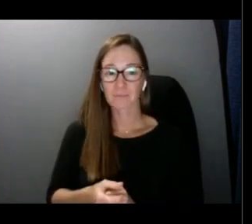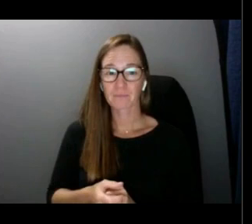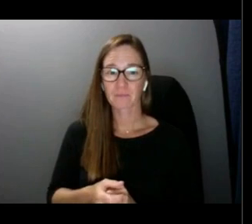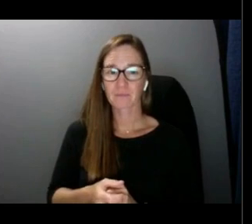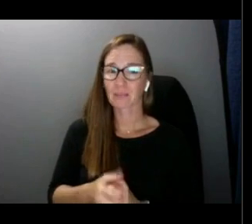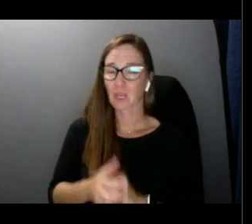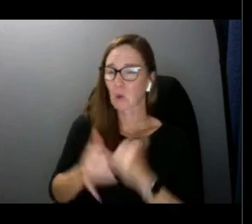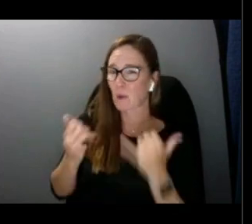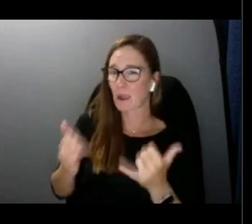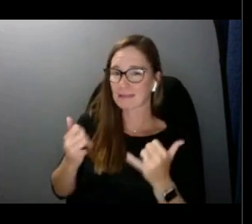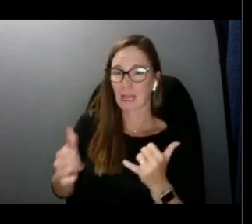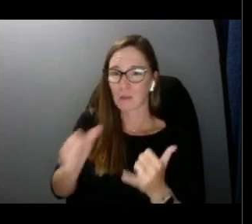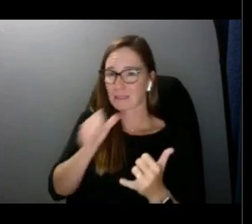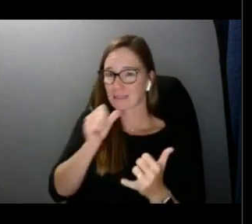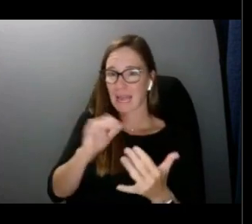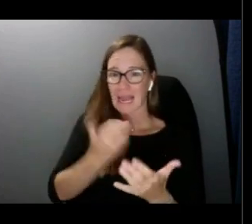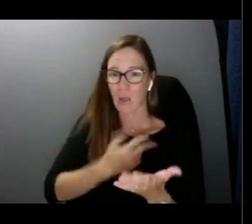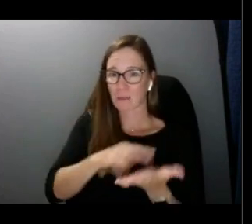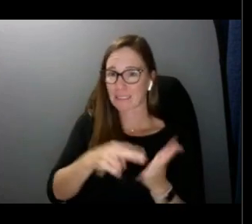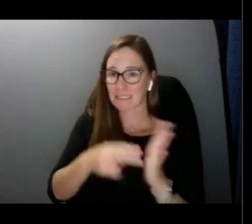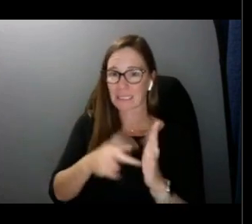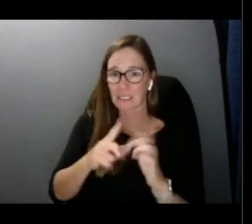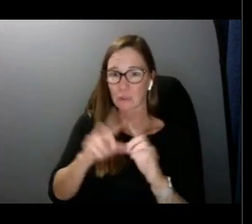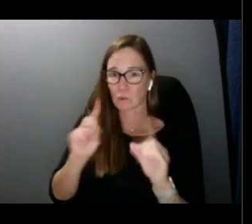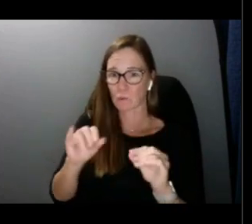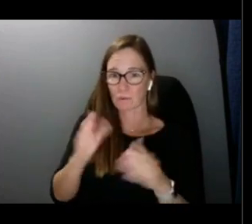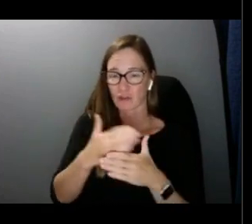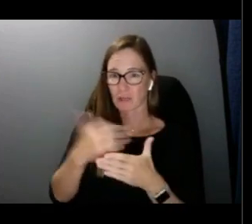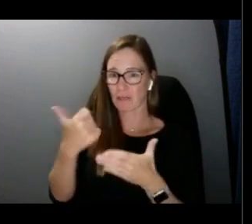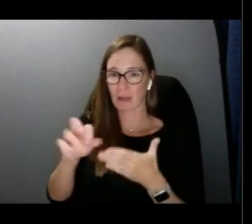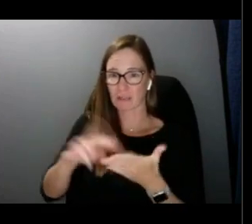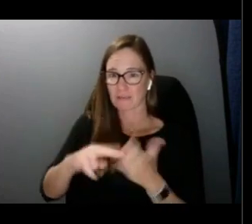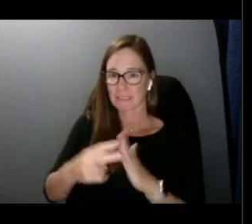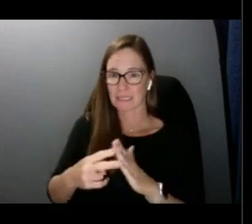At this time, it is not our intent to do that.